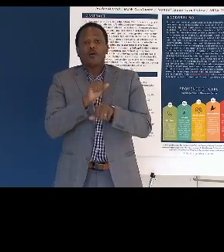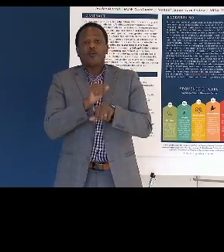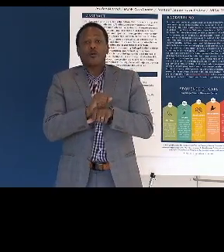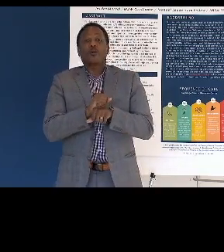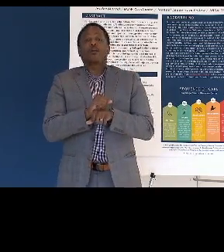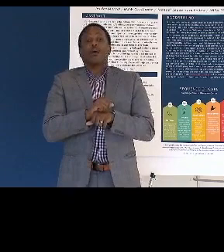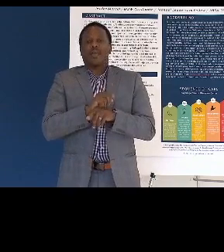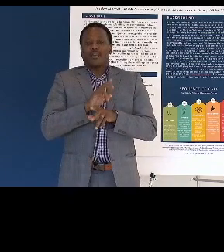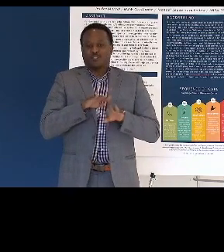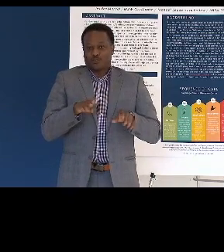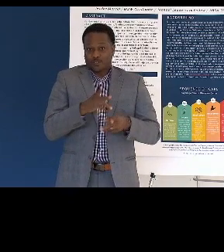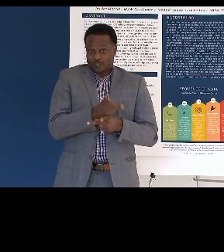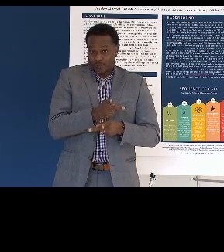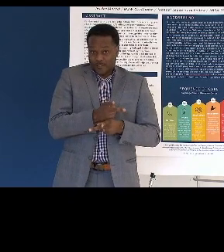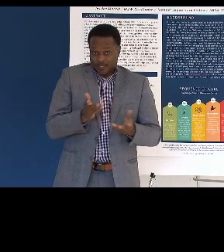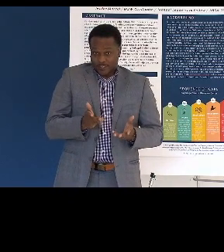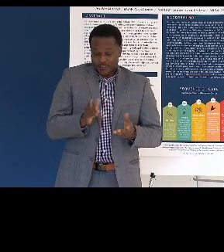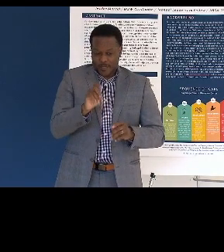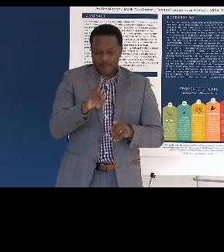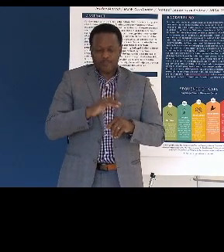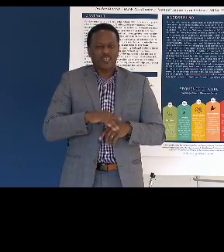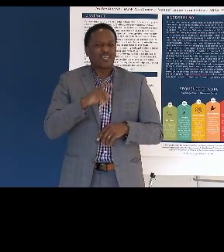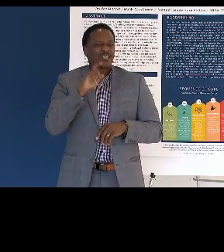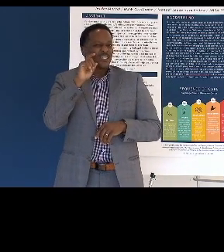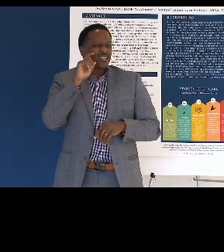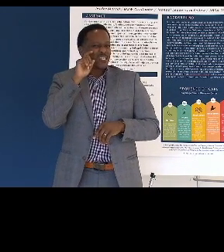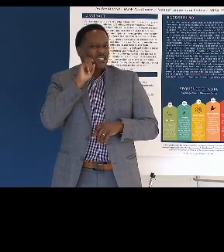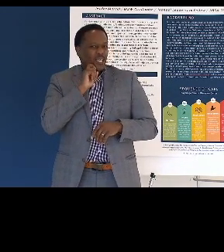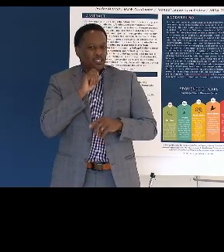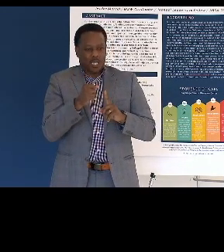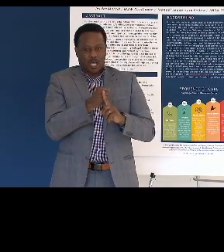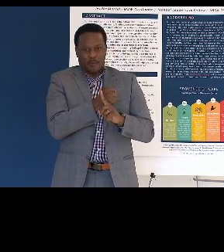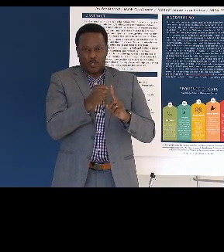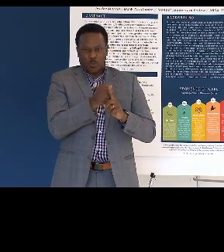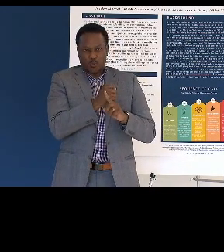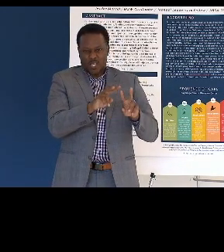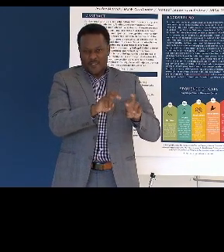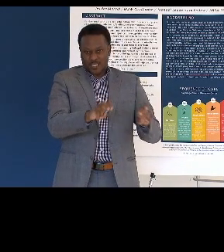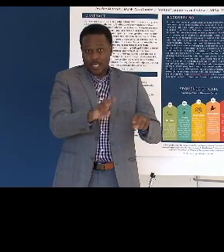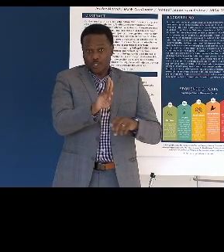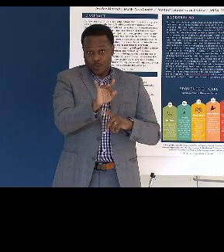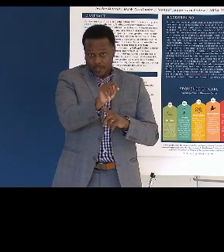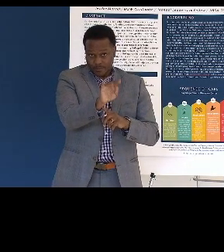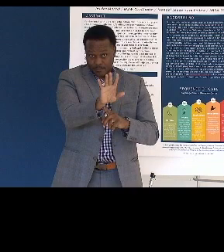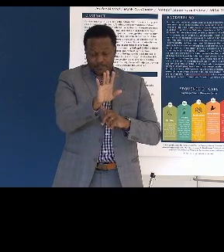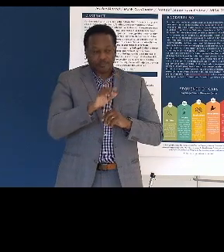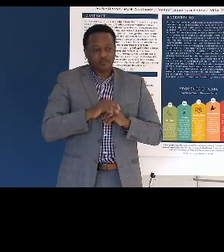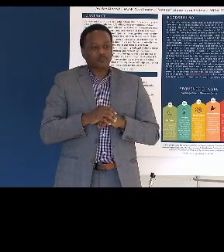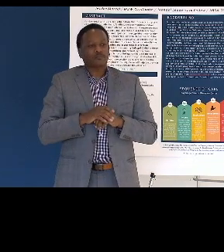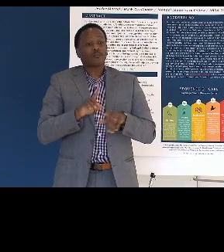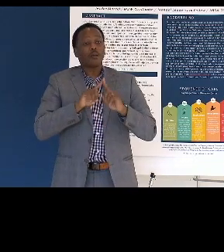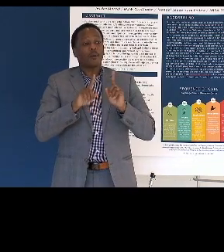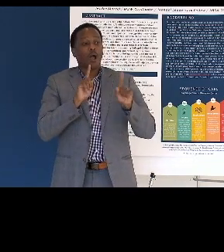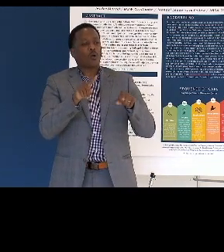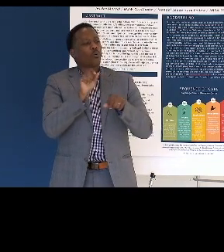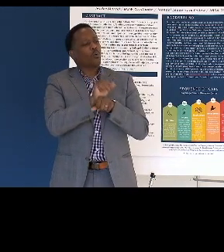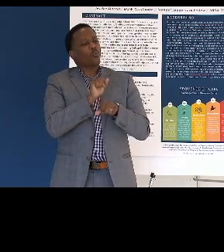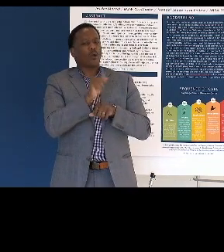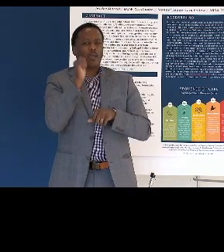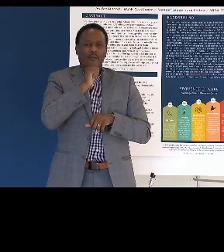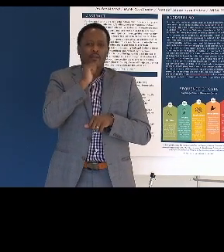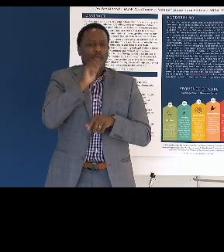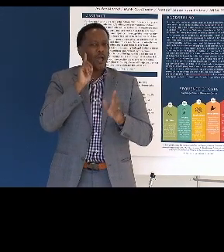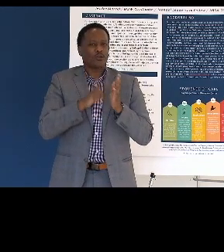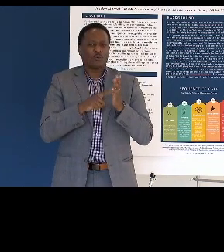Children's Services in the Sex Abuse Investigation Unit. However, in going to work, I noticed during the